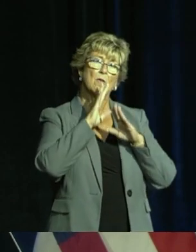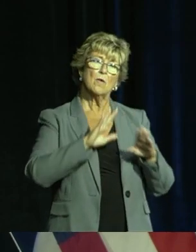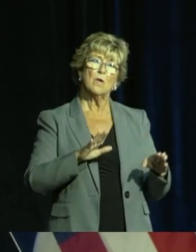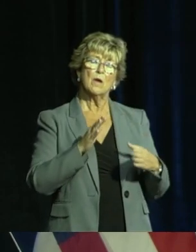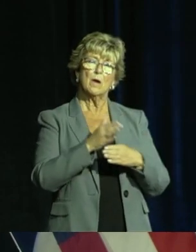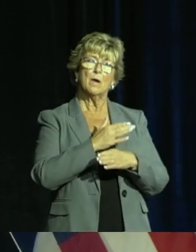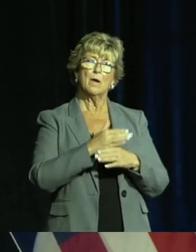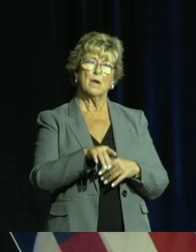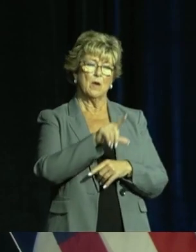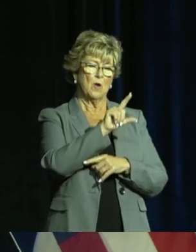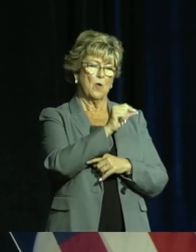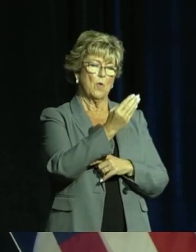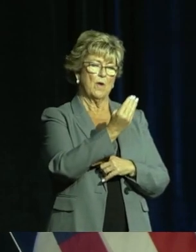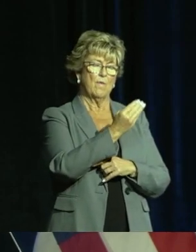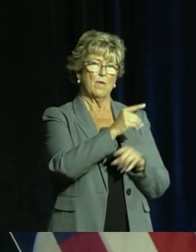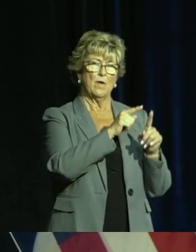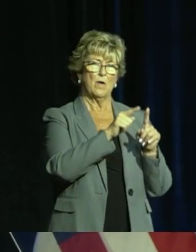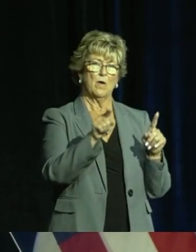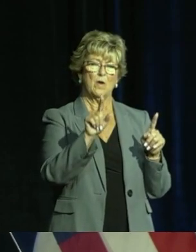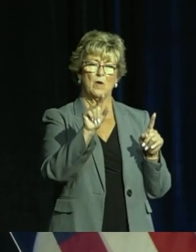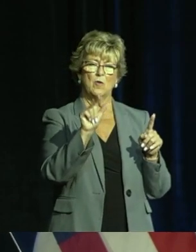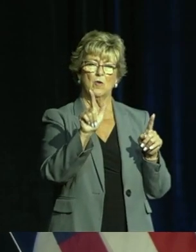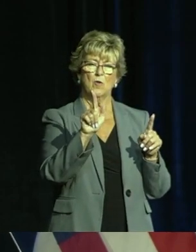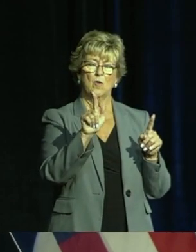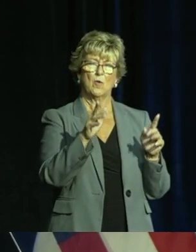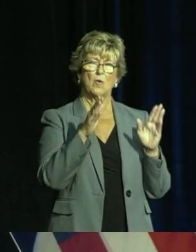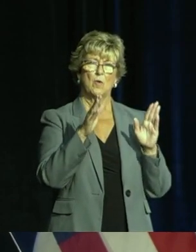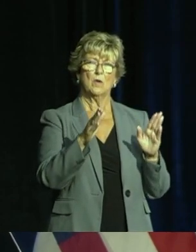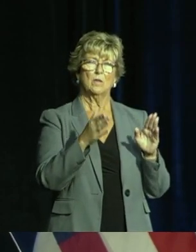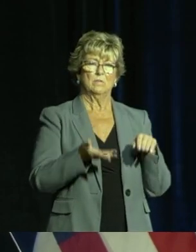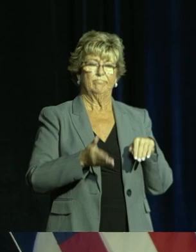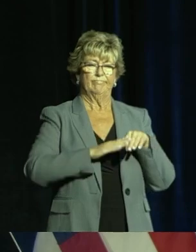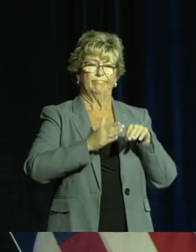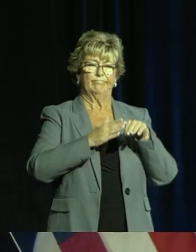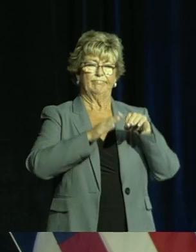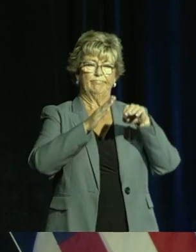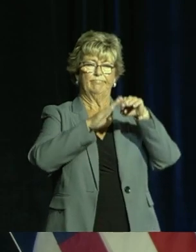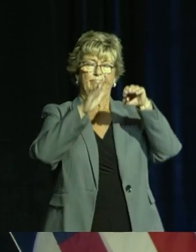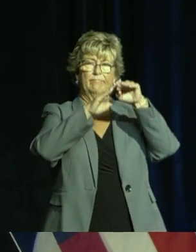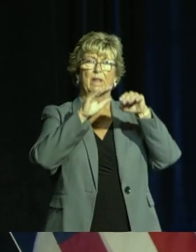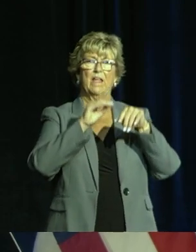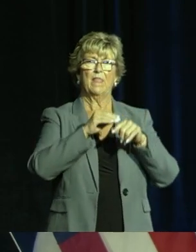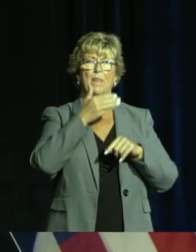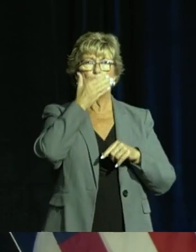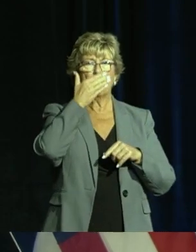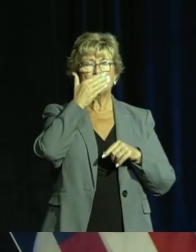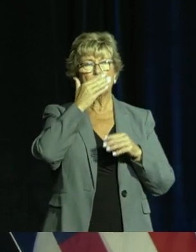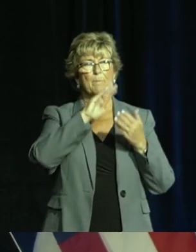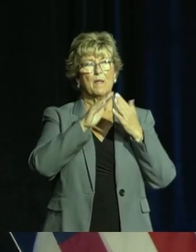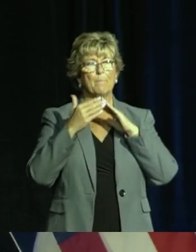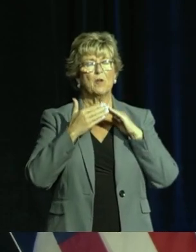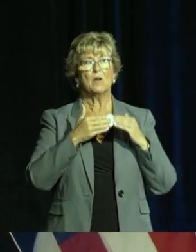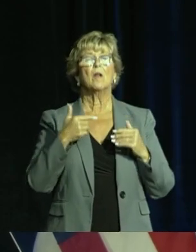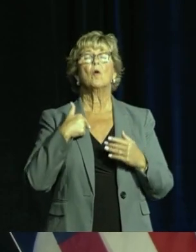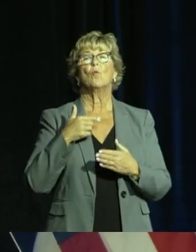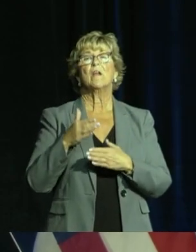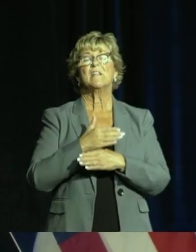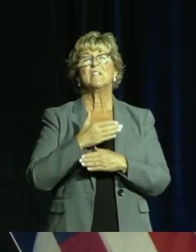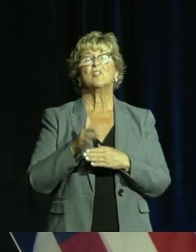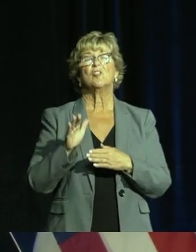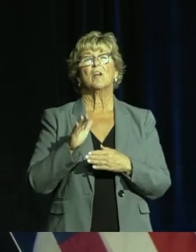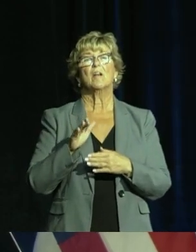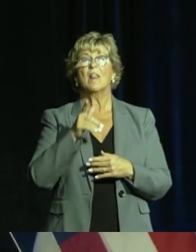the 2014 and 2021 escalations in Gaza. We shared brunch, and she